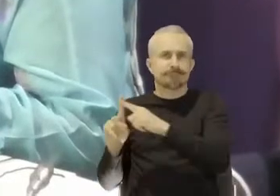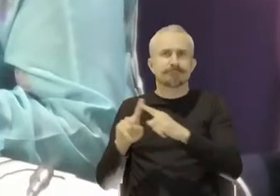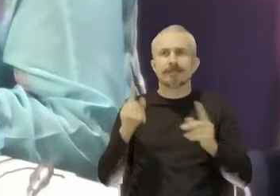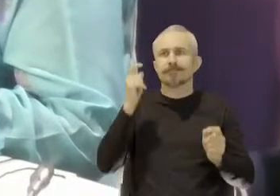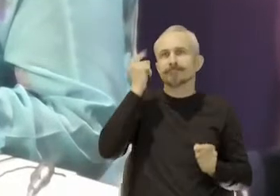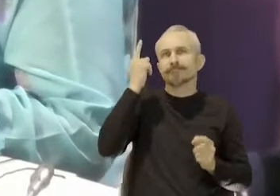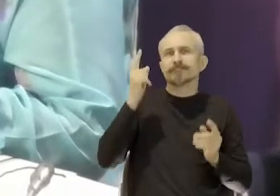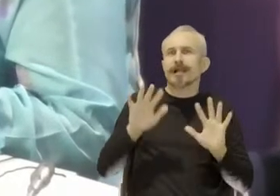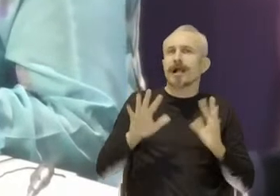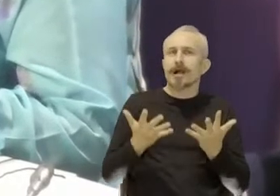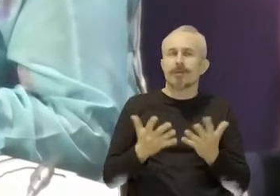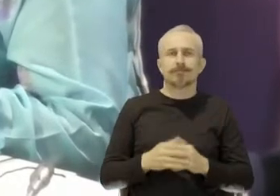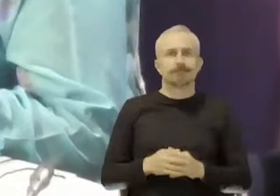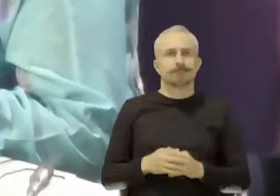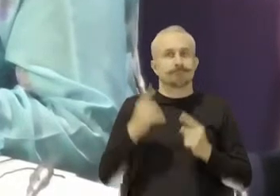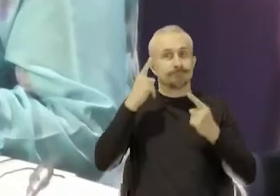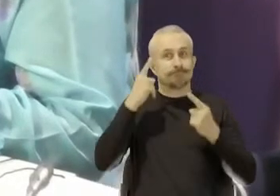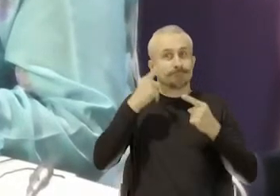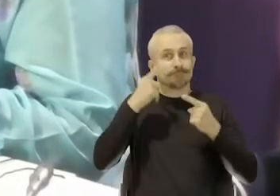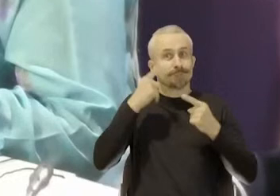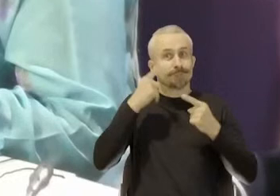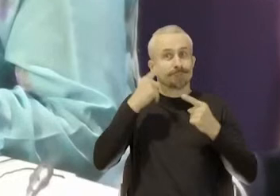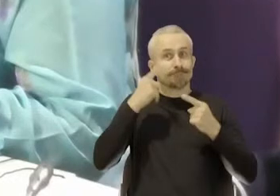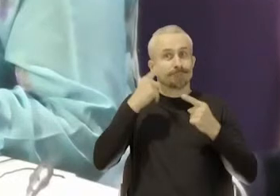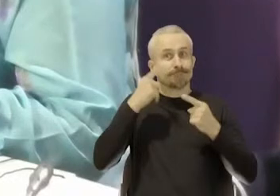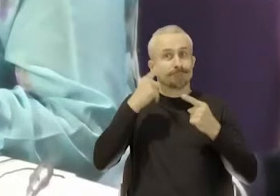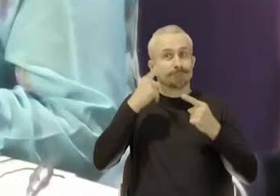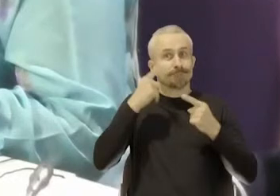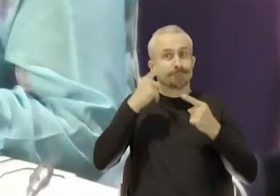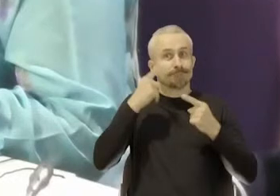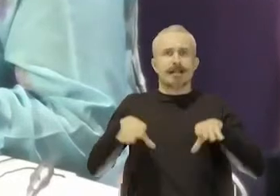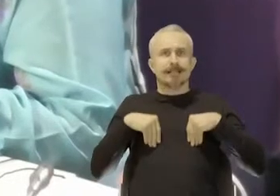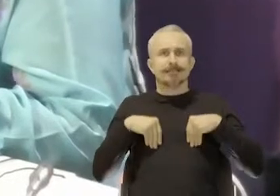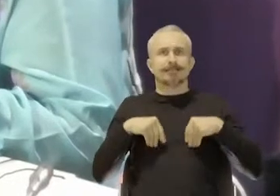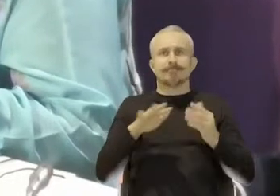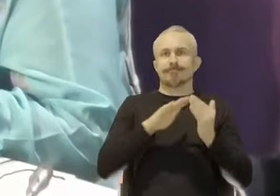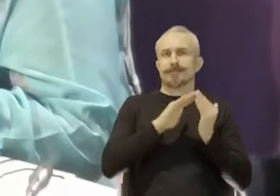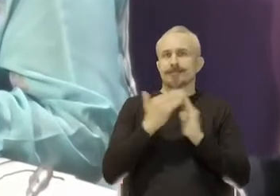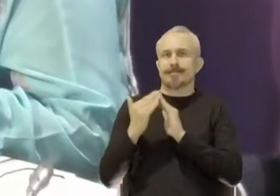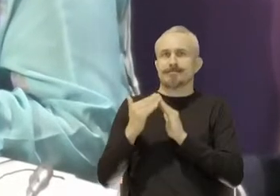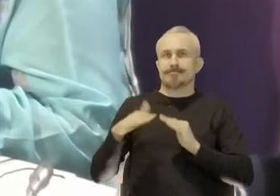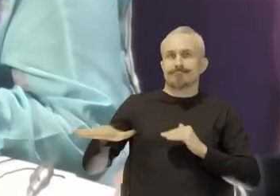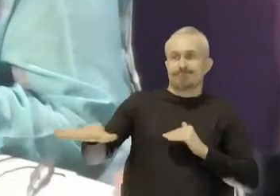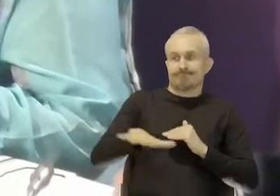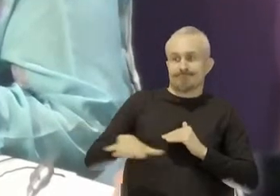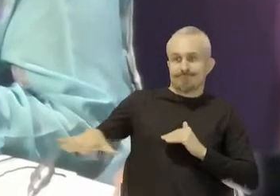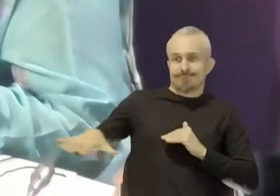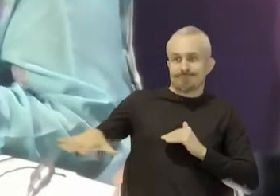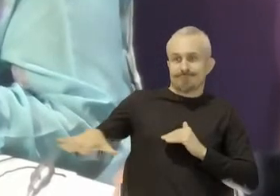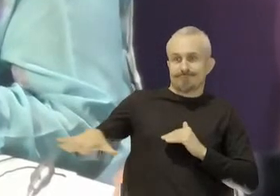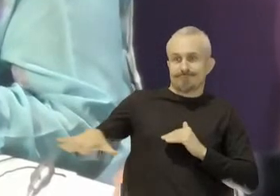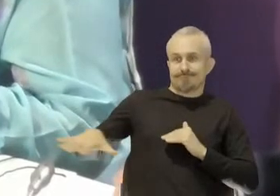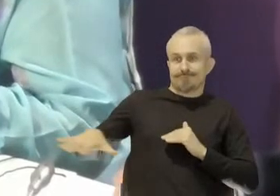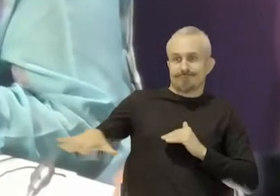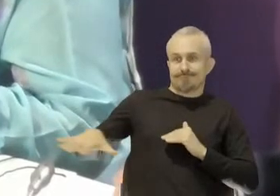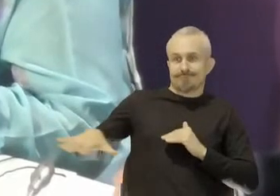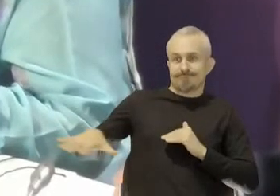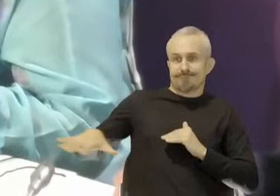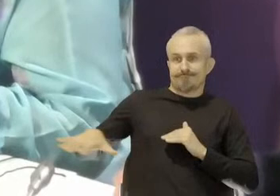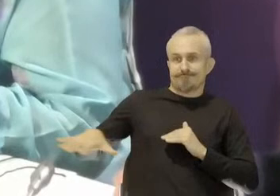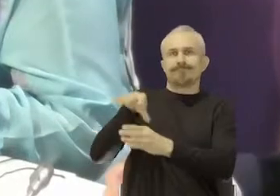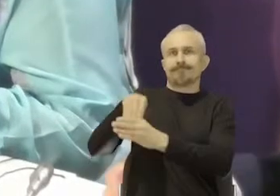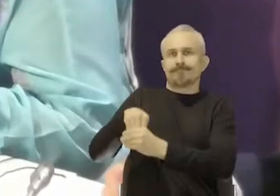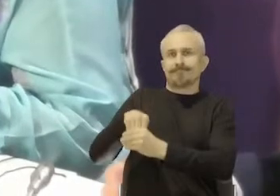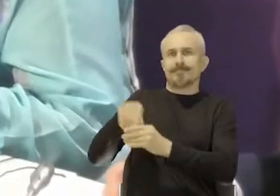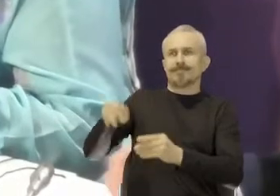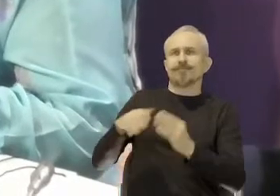a built environment, providing a home for more than the half of humanity, have become the focal